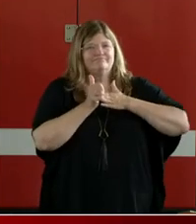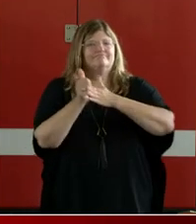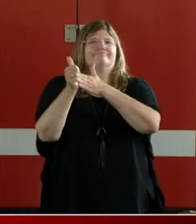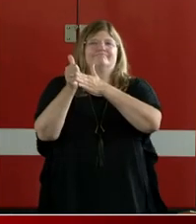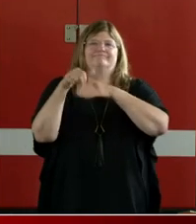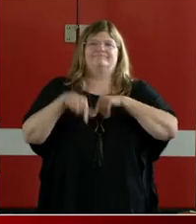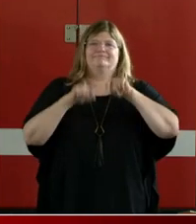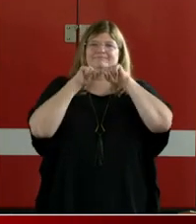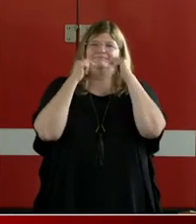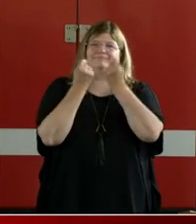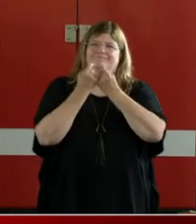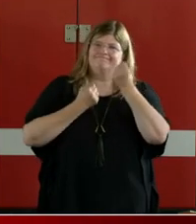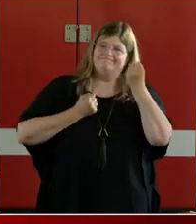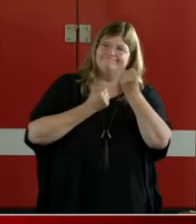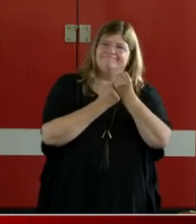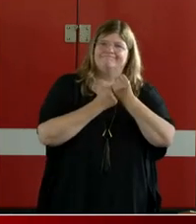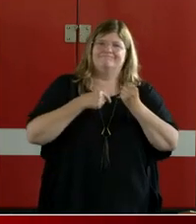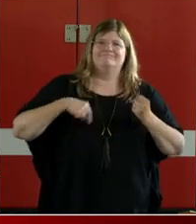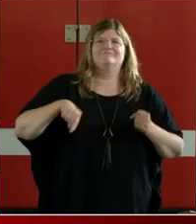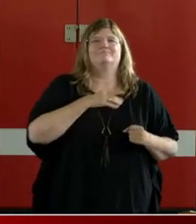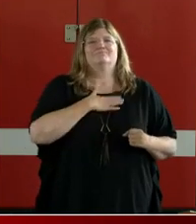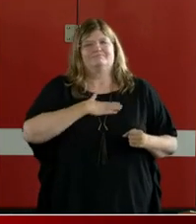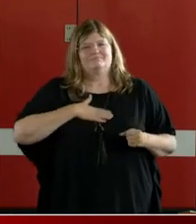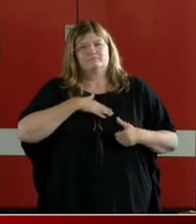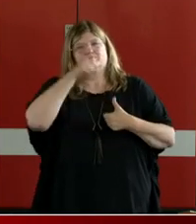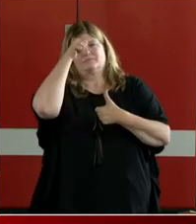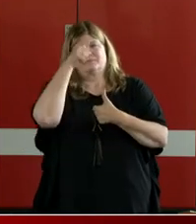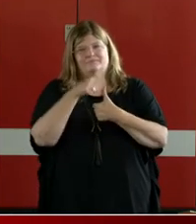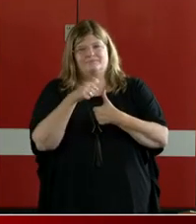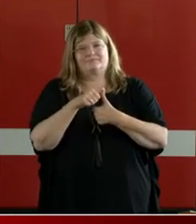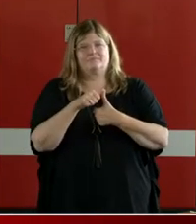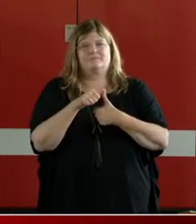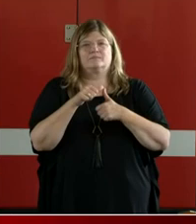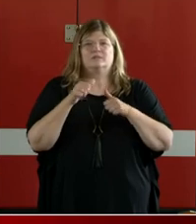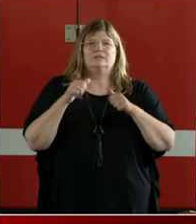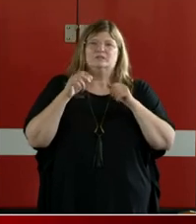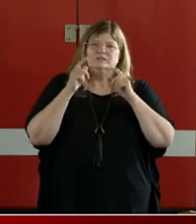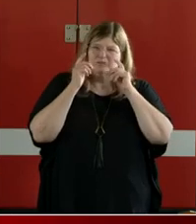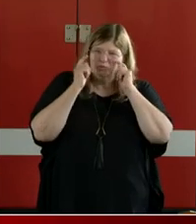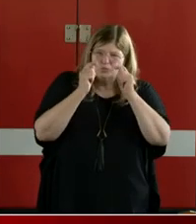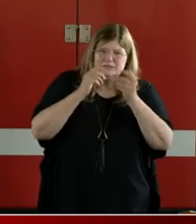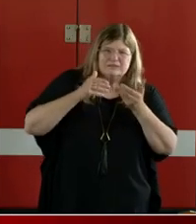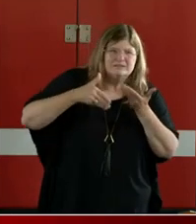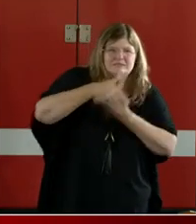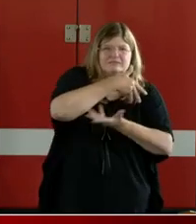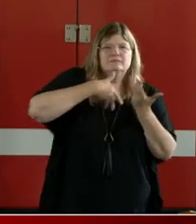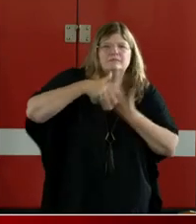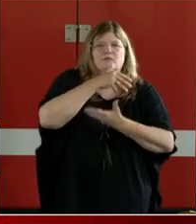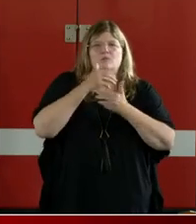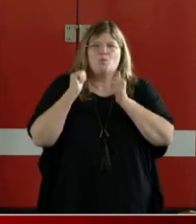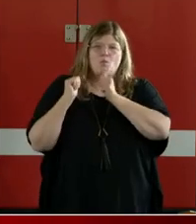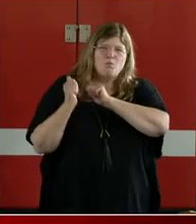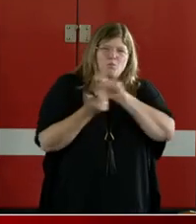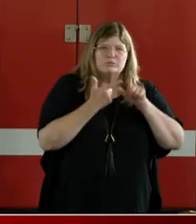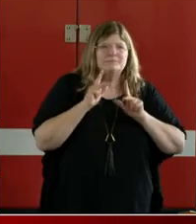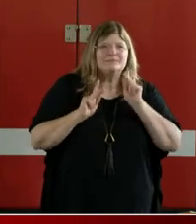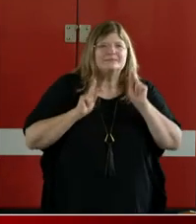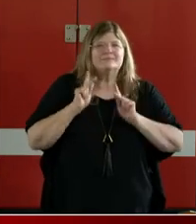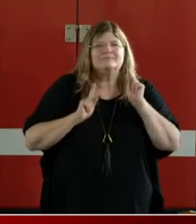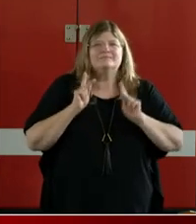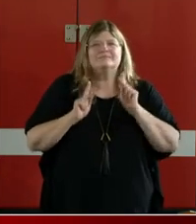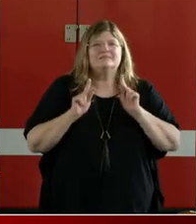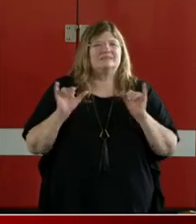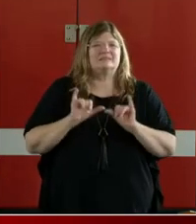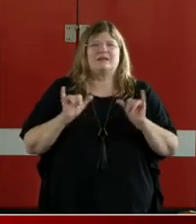those challenges, please remember to treat each other and every person you come in contact with as a member of